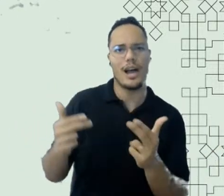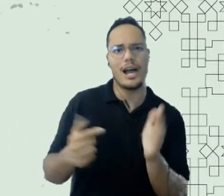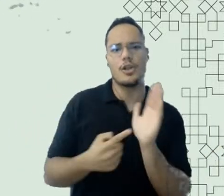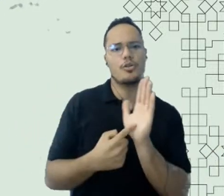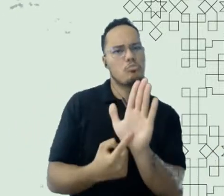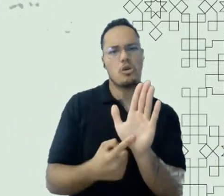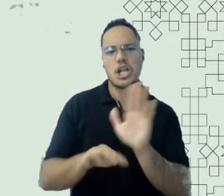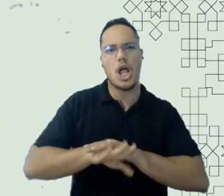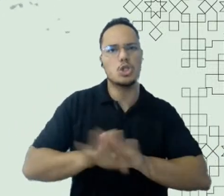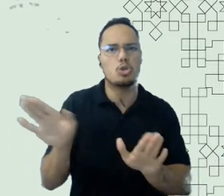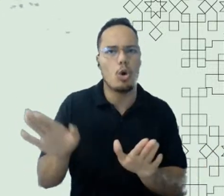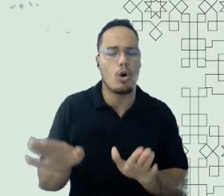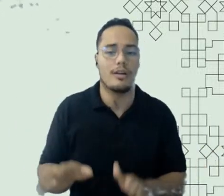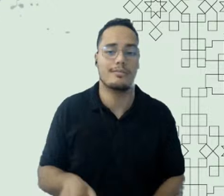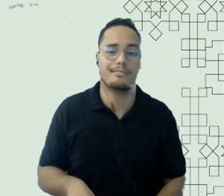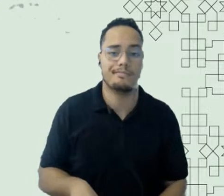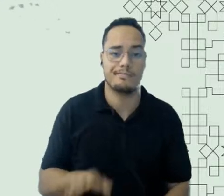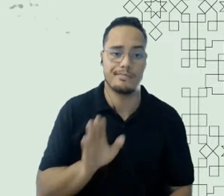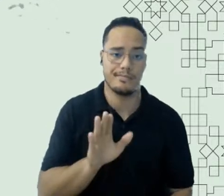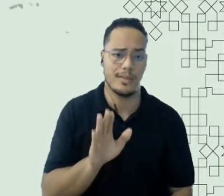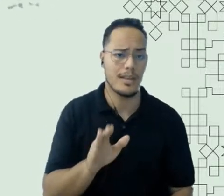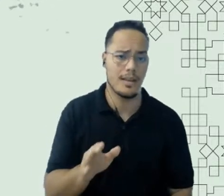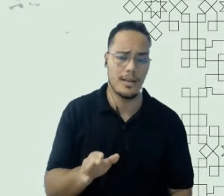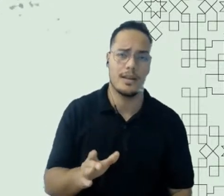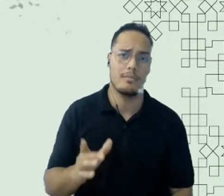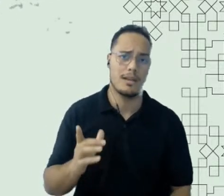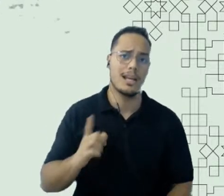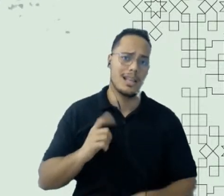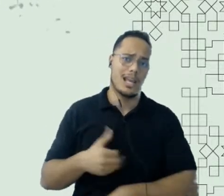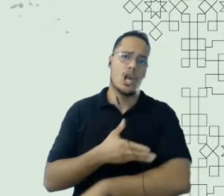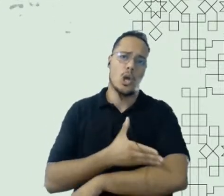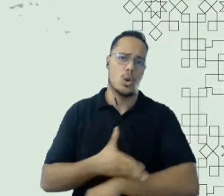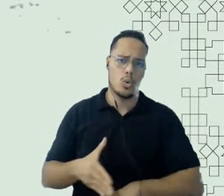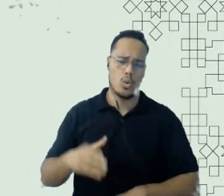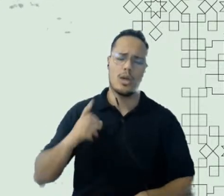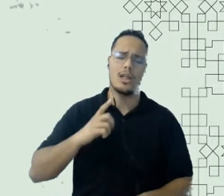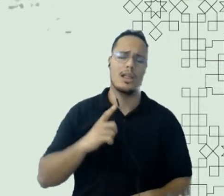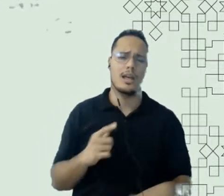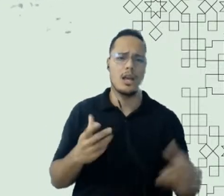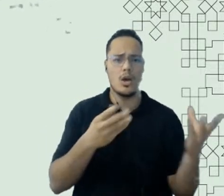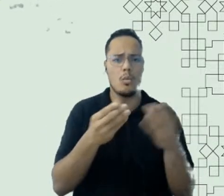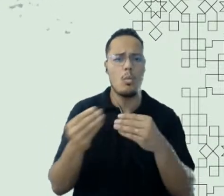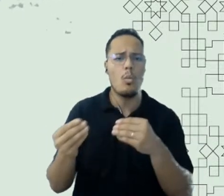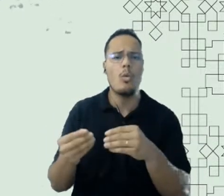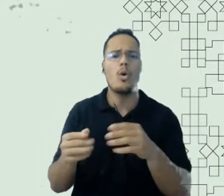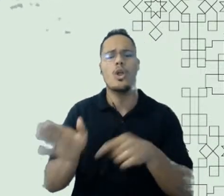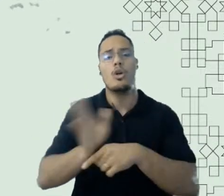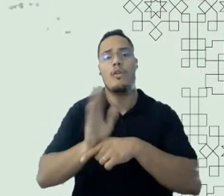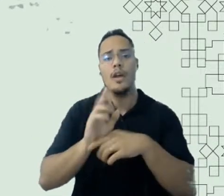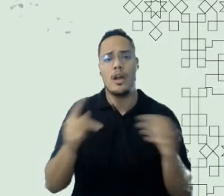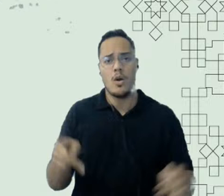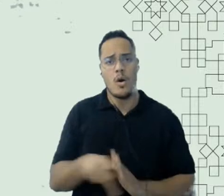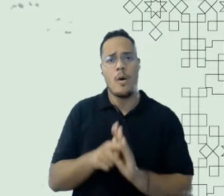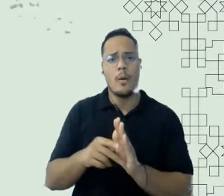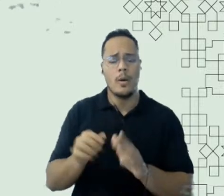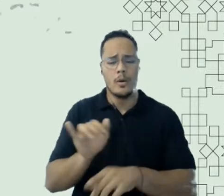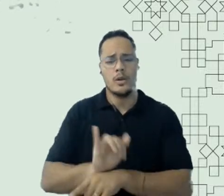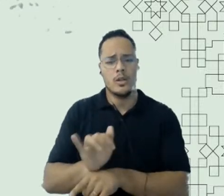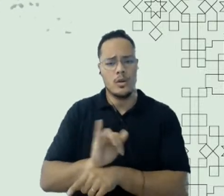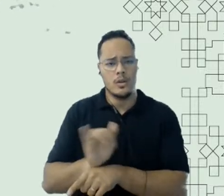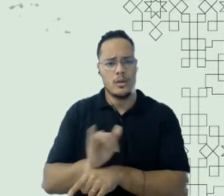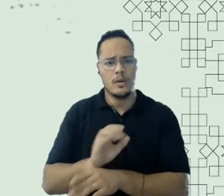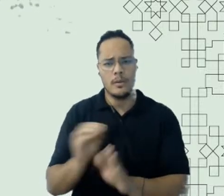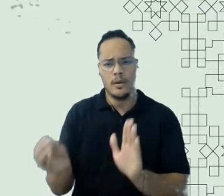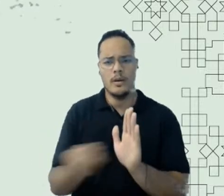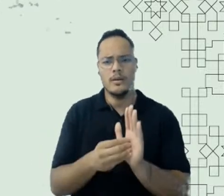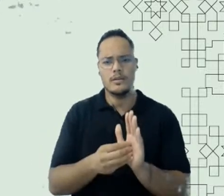are a lot of things that you put on YouTube that is just, covered by freedom of expression or covered by exception. It could be a